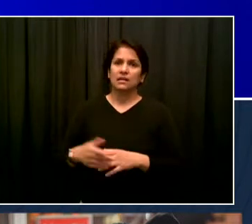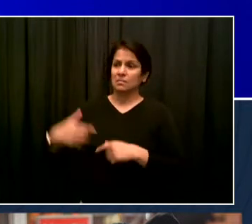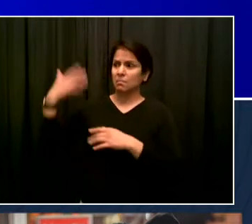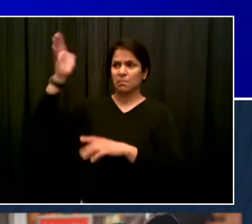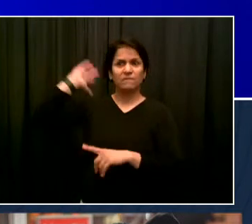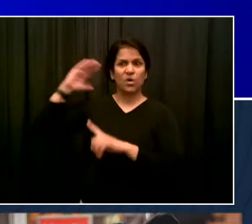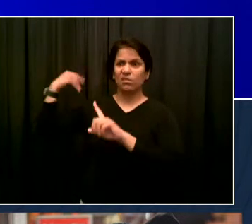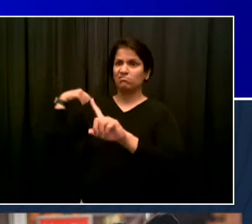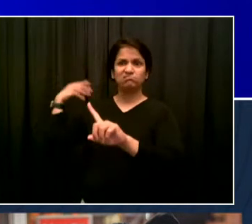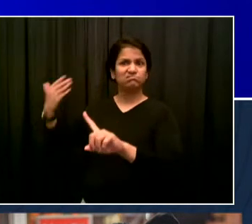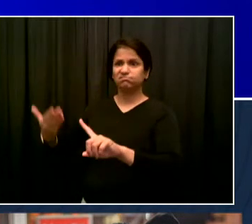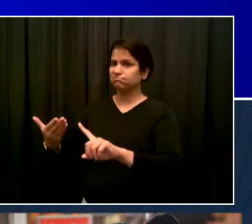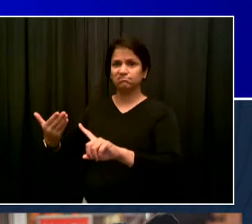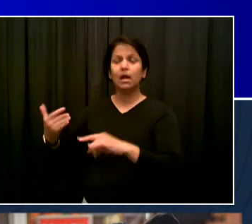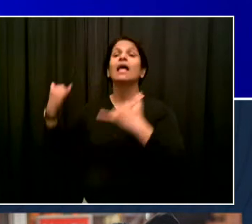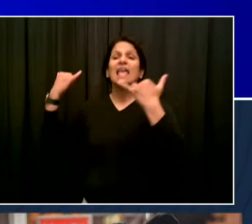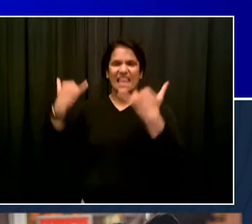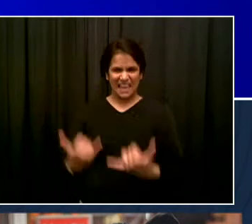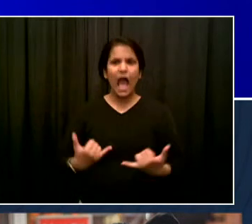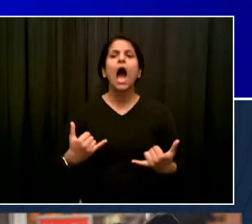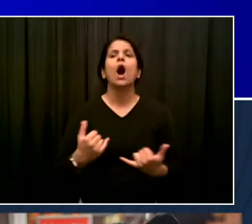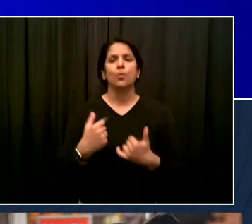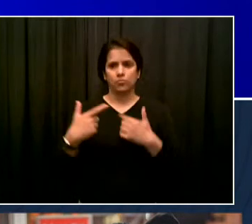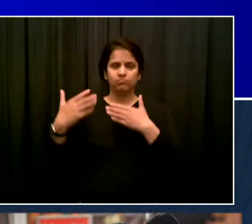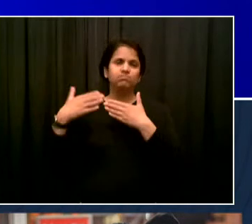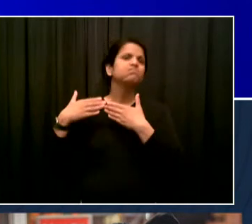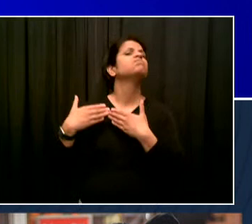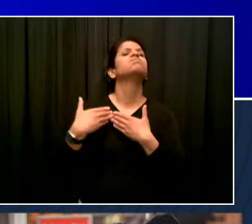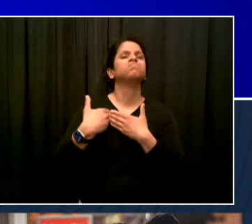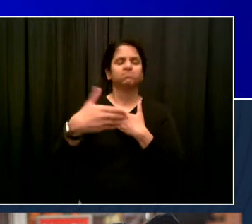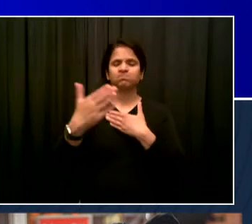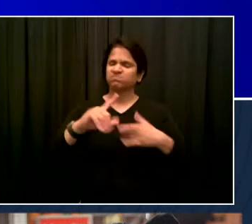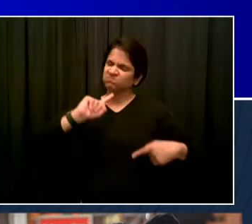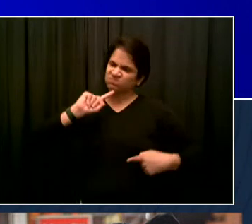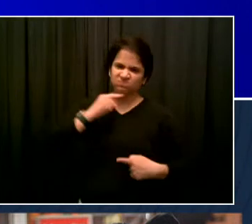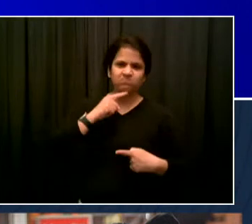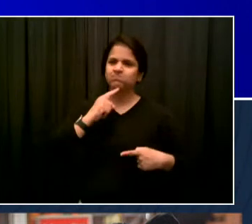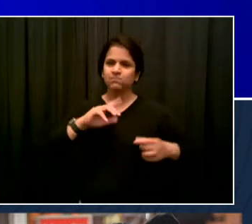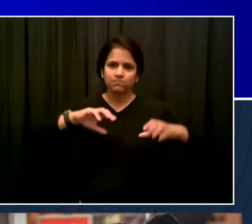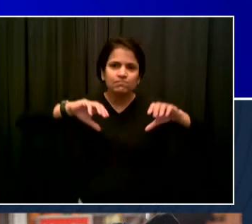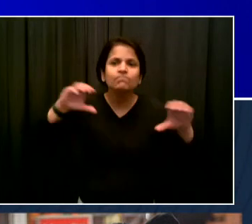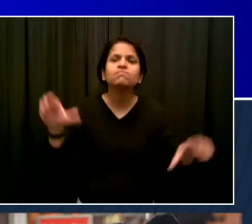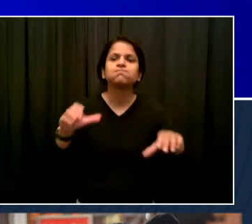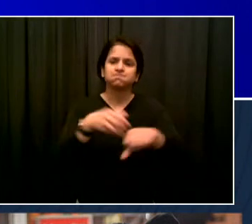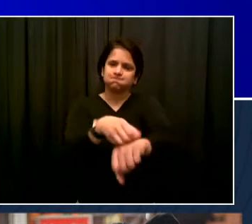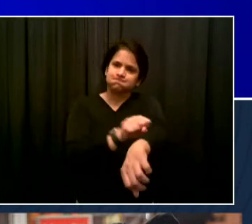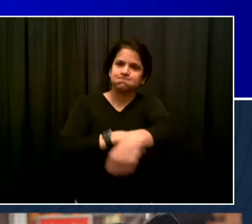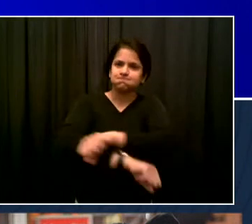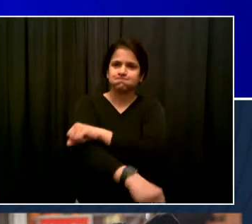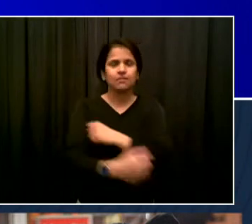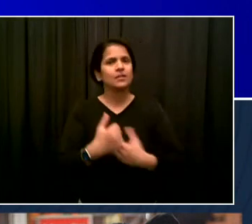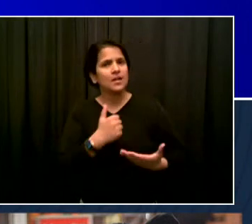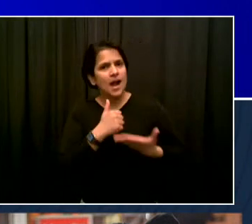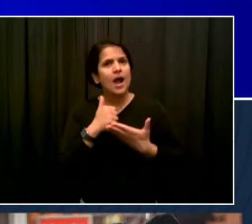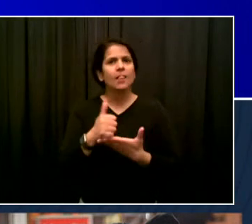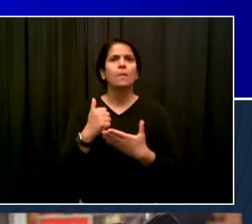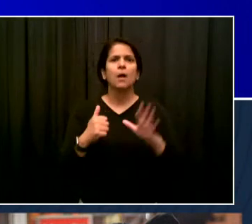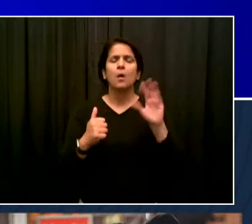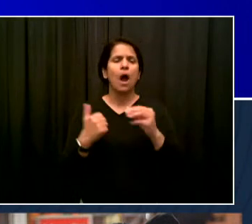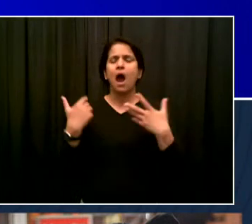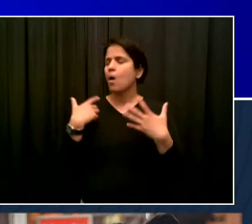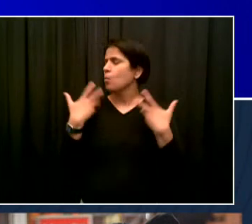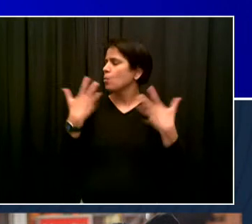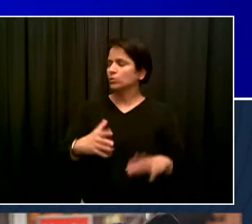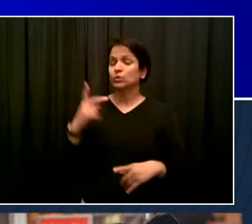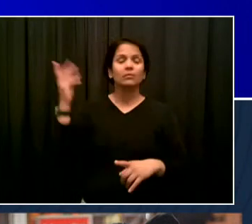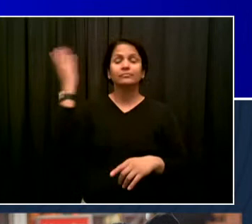have mental health challenges, for folks with serious mental illness, these intensive approaches, these intense connections will